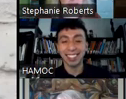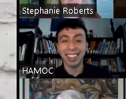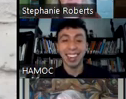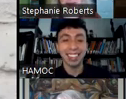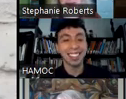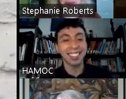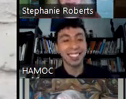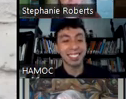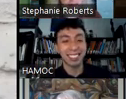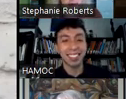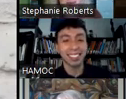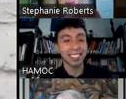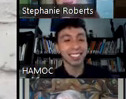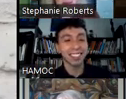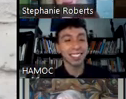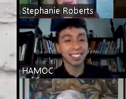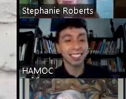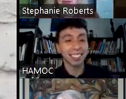Thank you. Thanks.